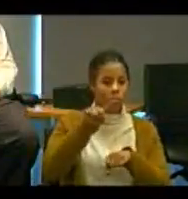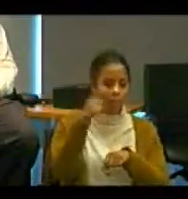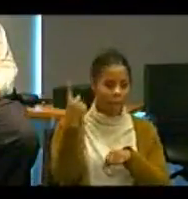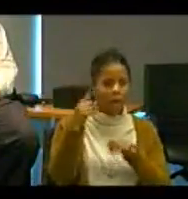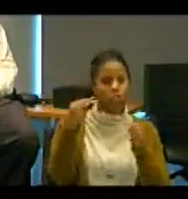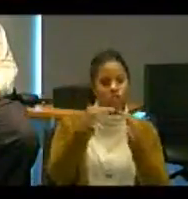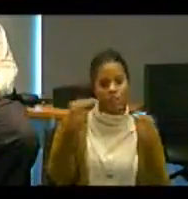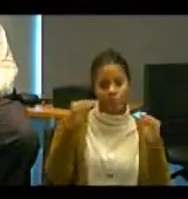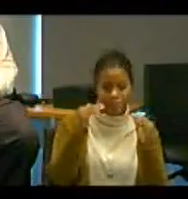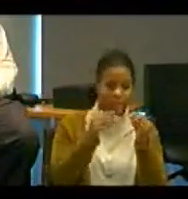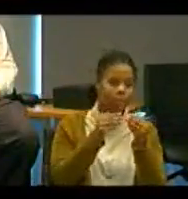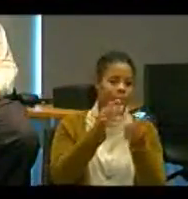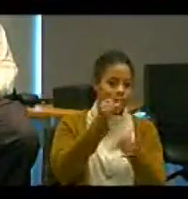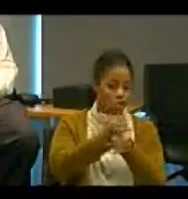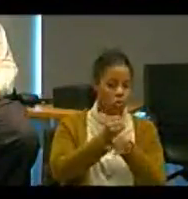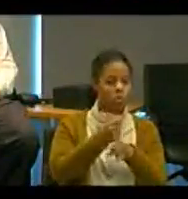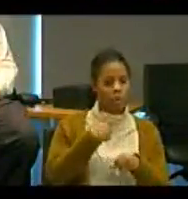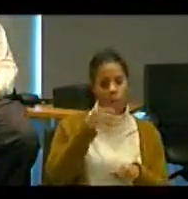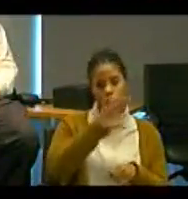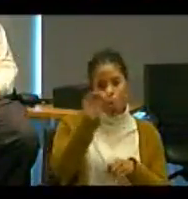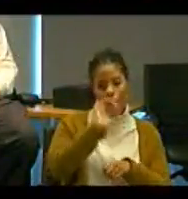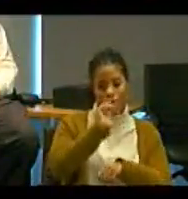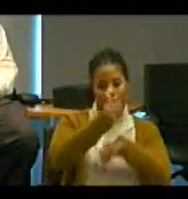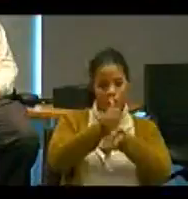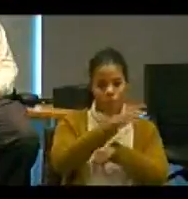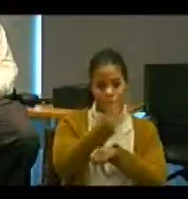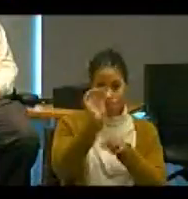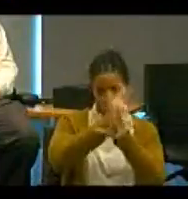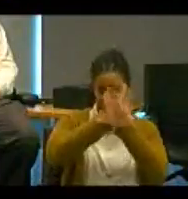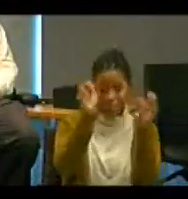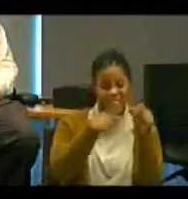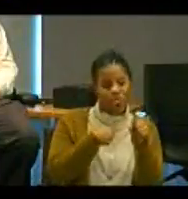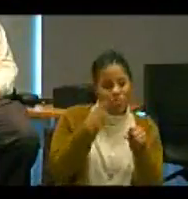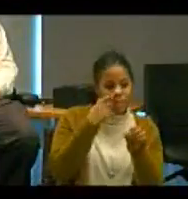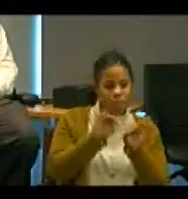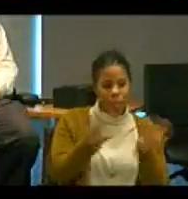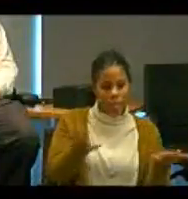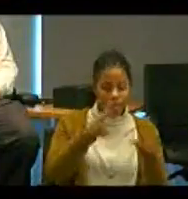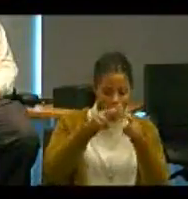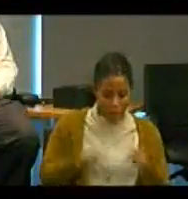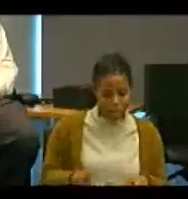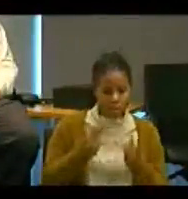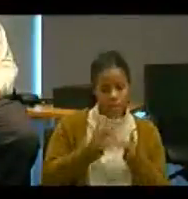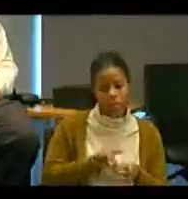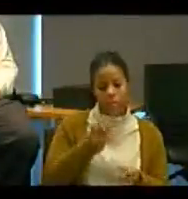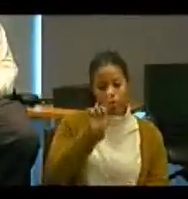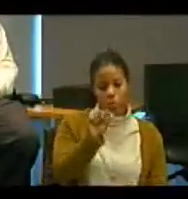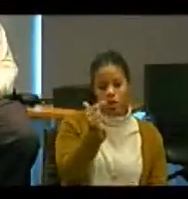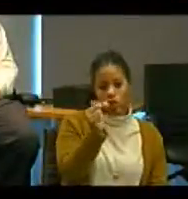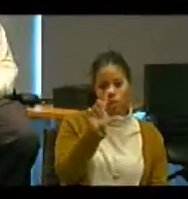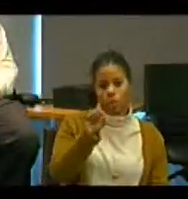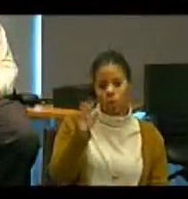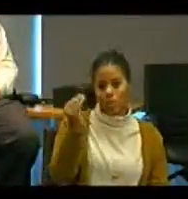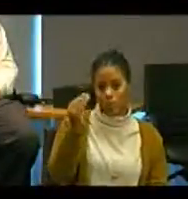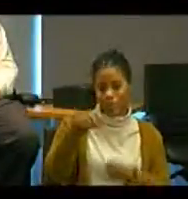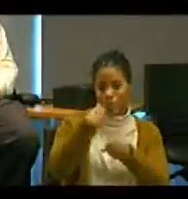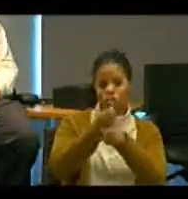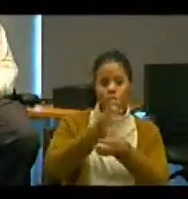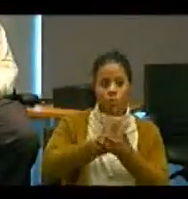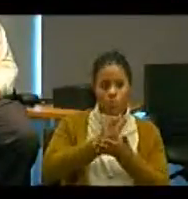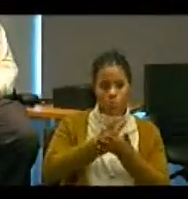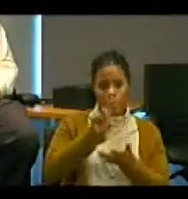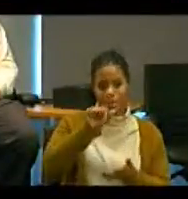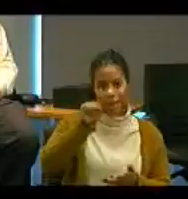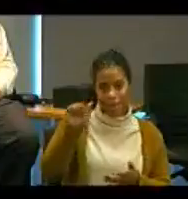organization for which I'm co-founder and president, recently released an analysis of 2013-14 school data collected by the